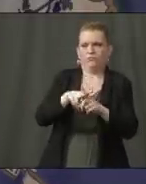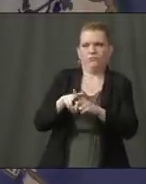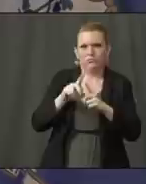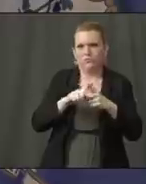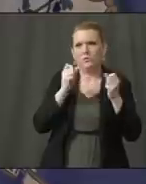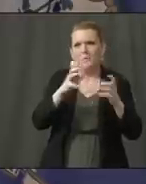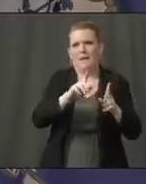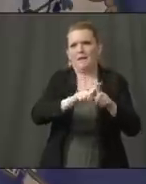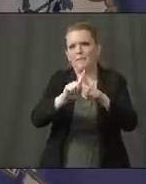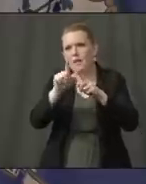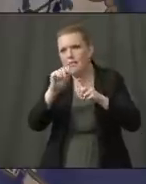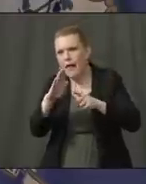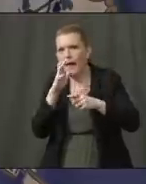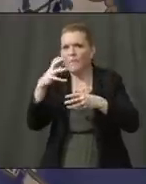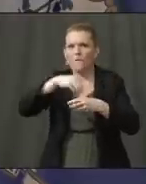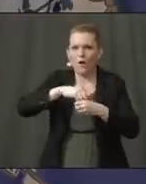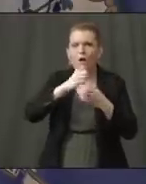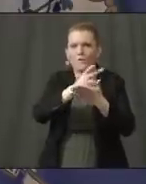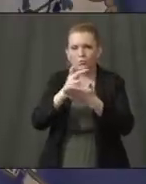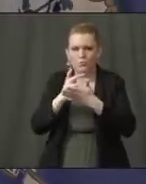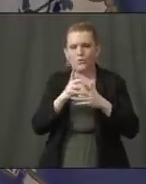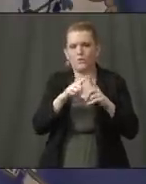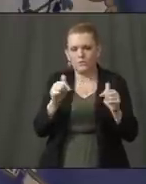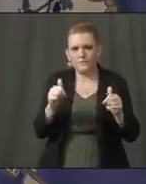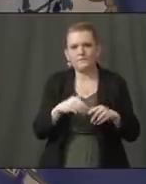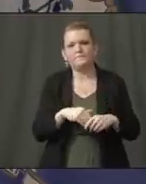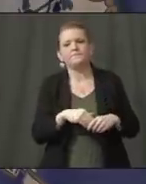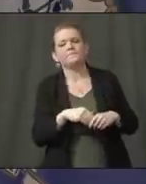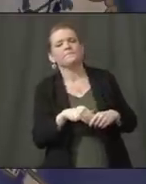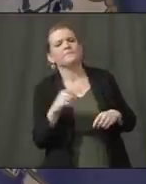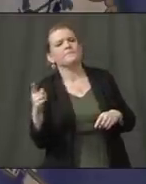clarify. Albert Coe and Indra